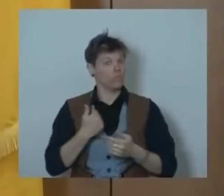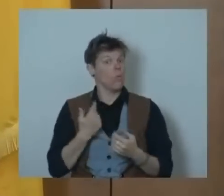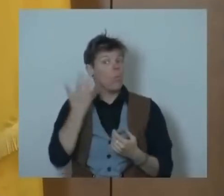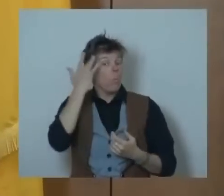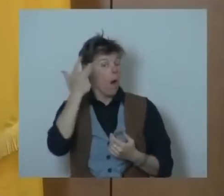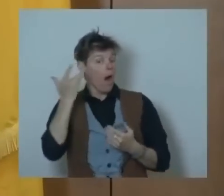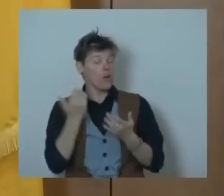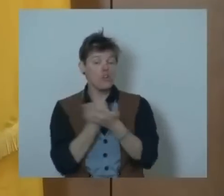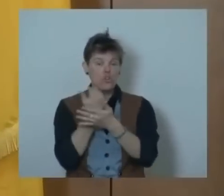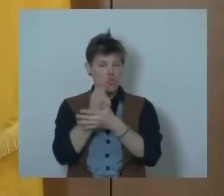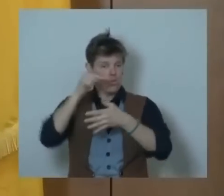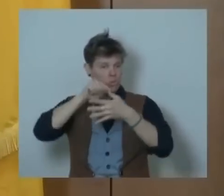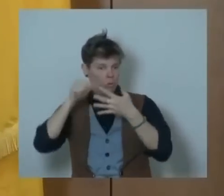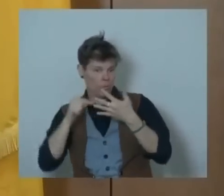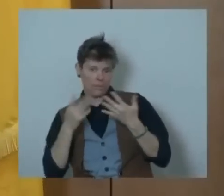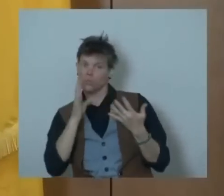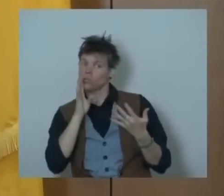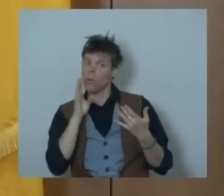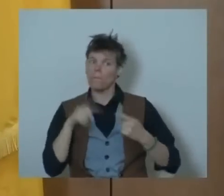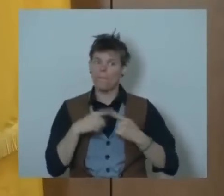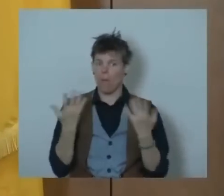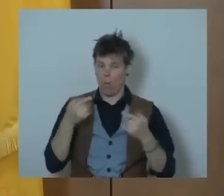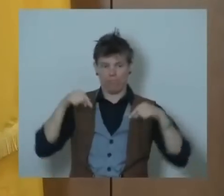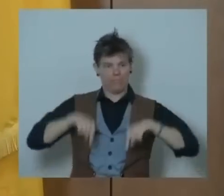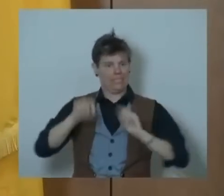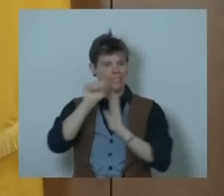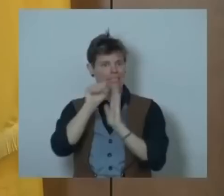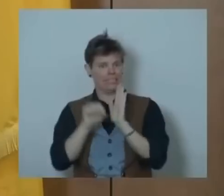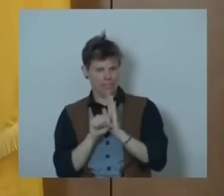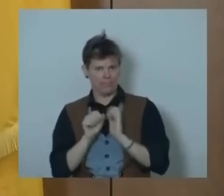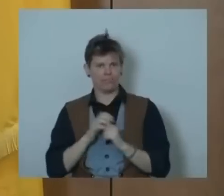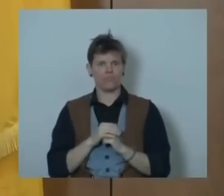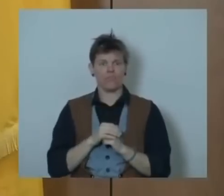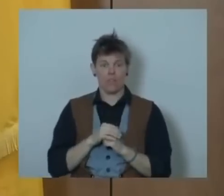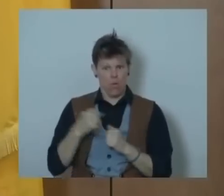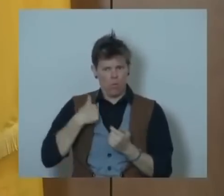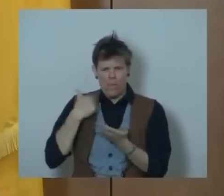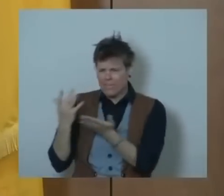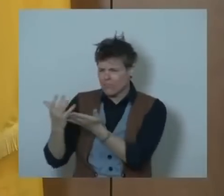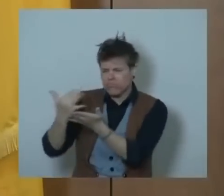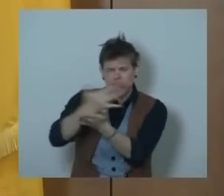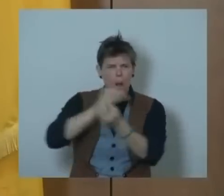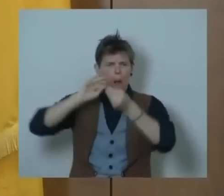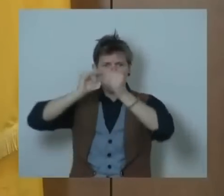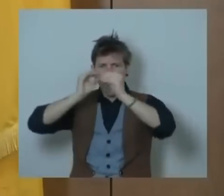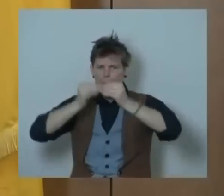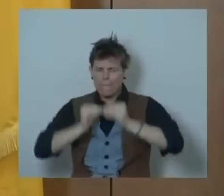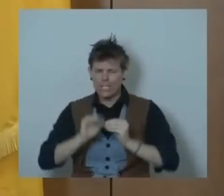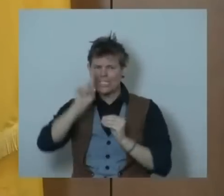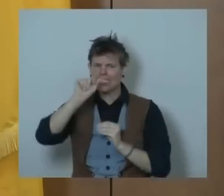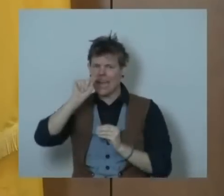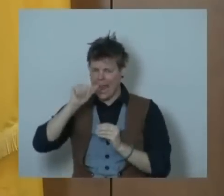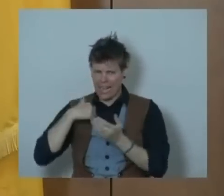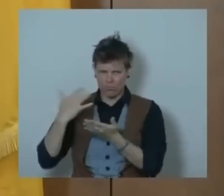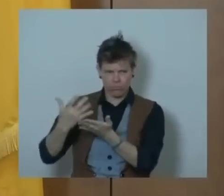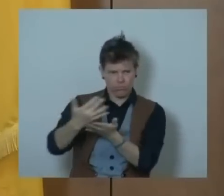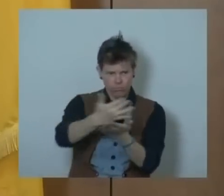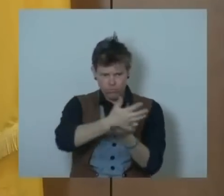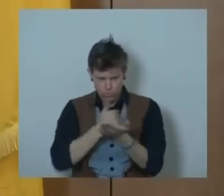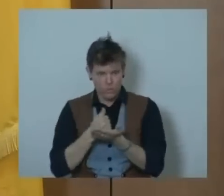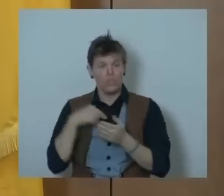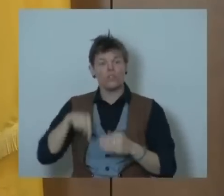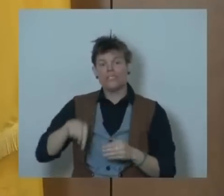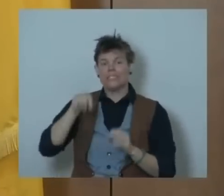things to talk about in the state is because the data that we're using, as you've heard before, we use New